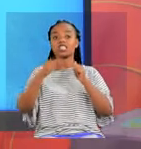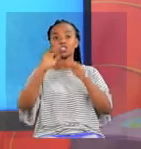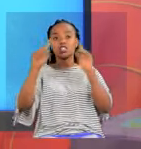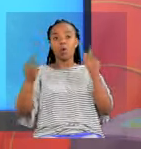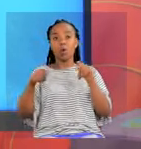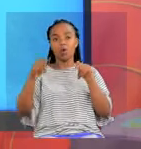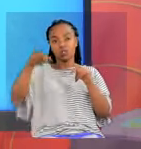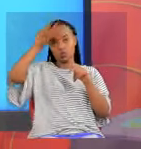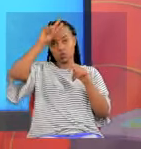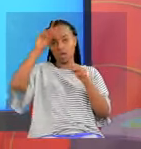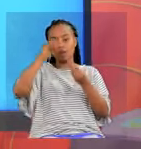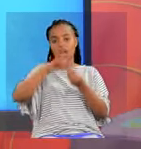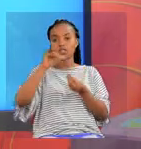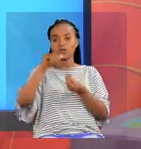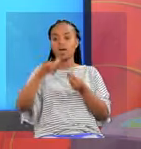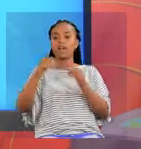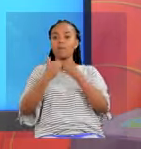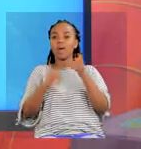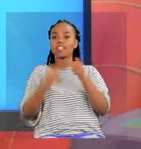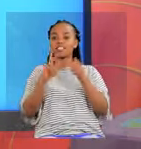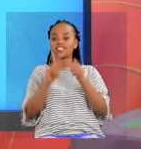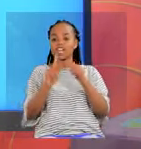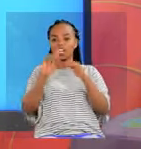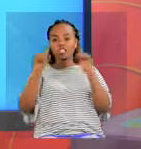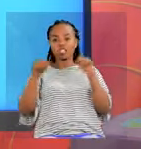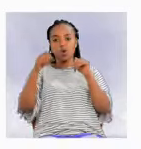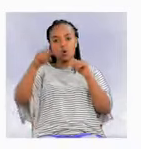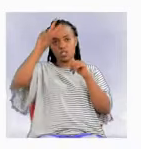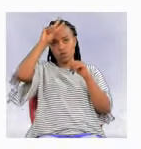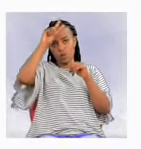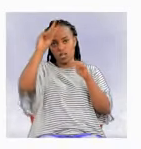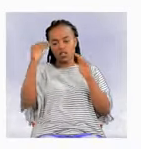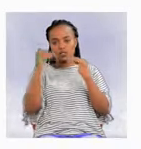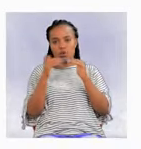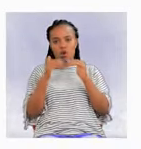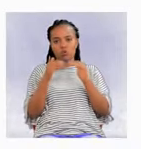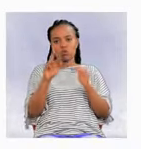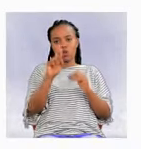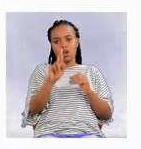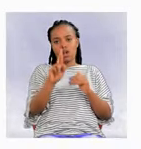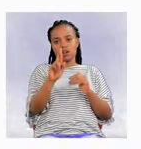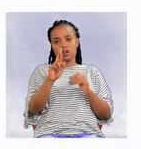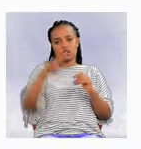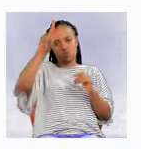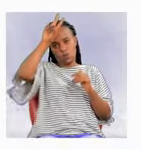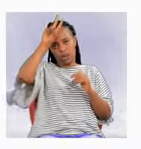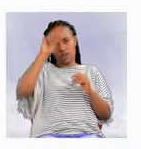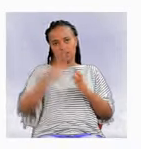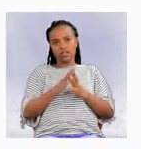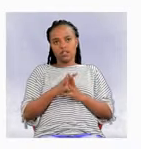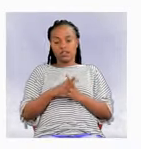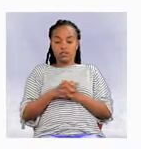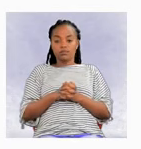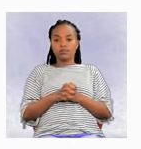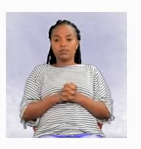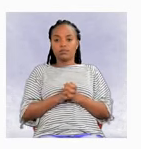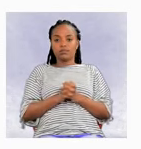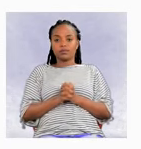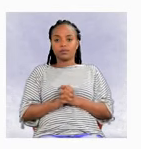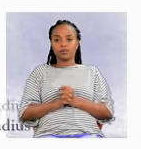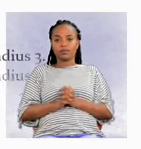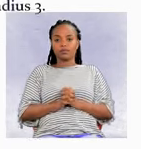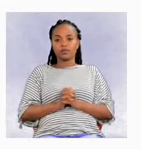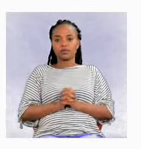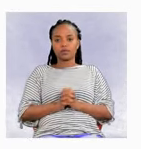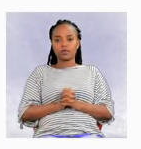plus y minus k the whole squared is equal to radius square. This is it.